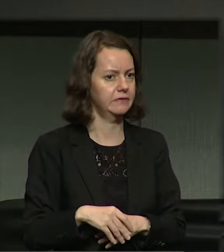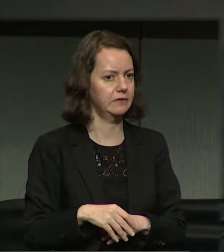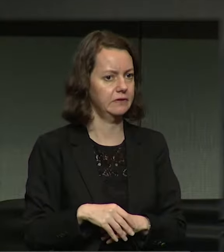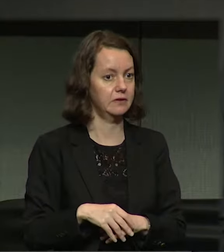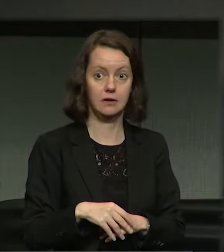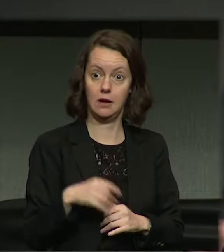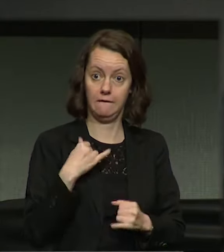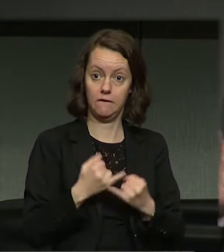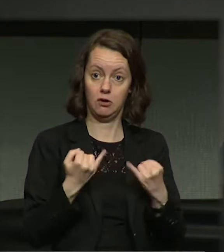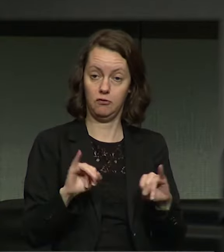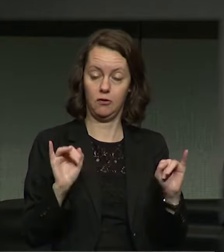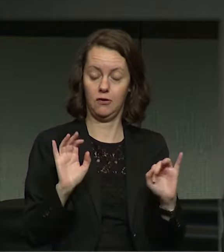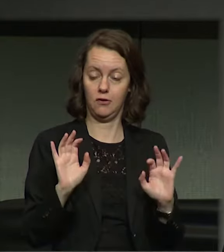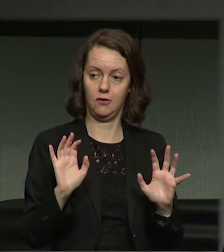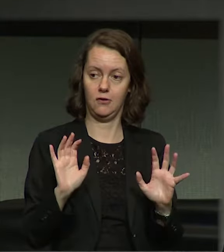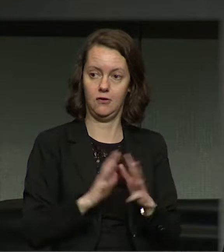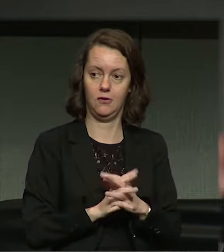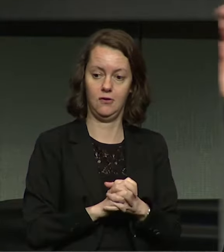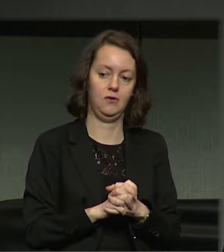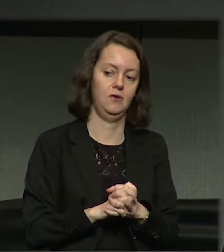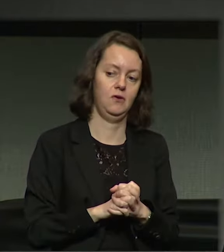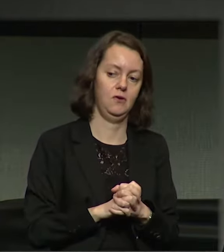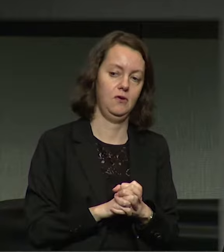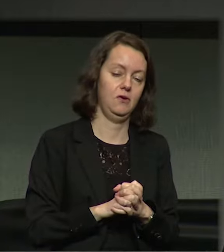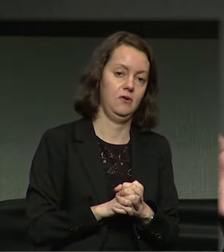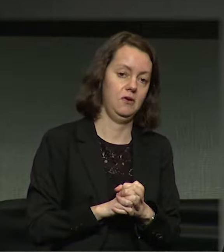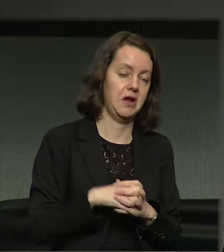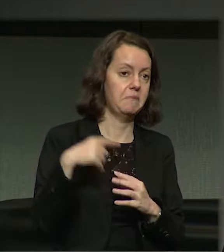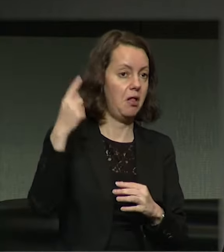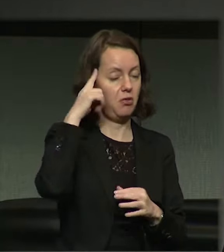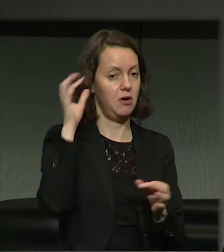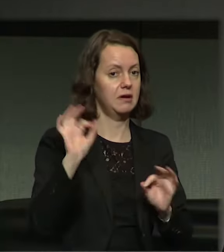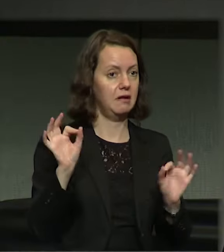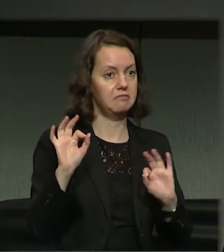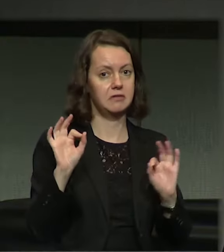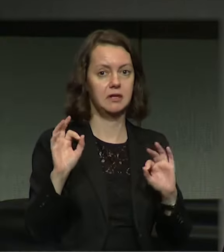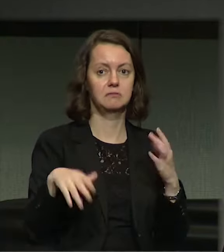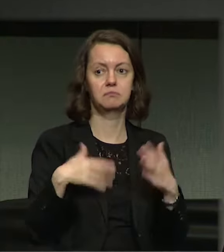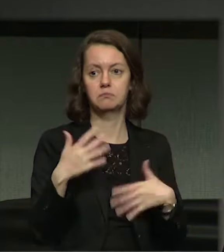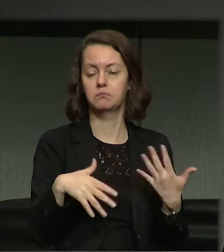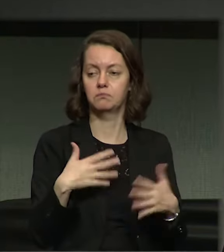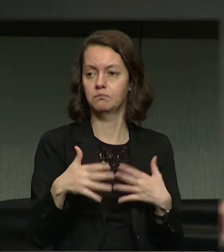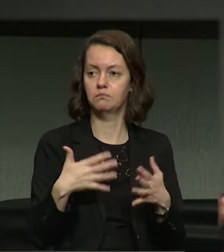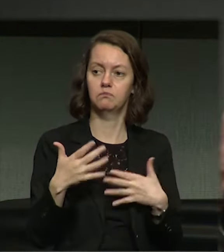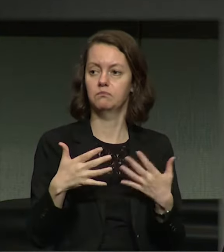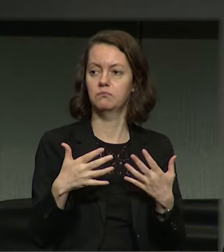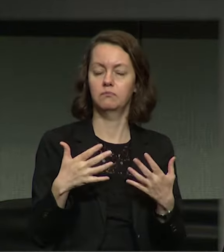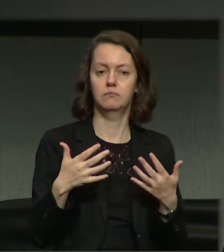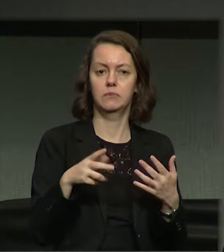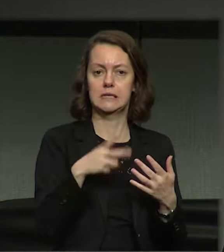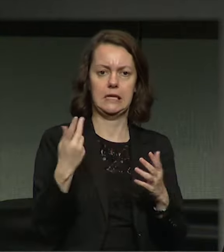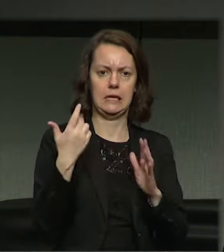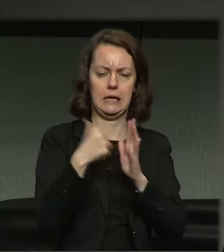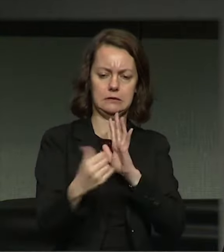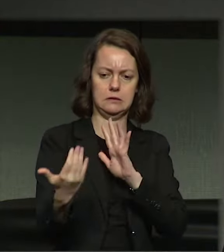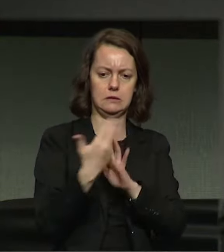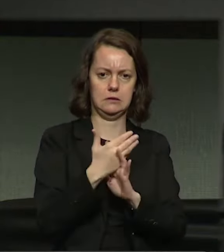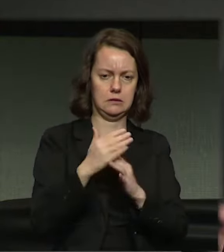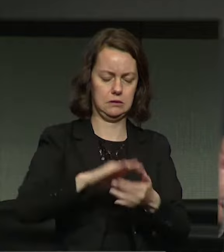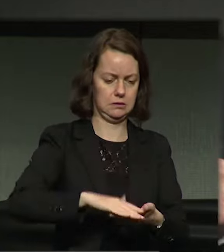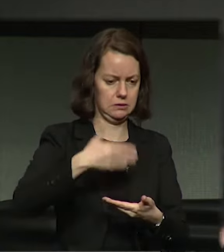Boy, was I wrong. But anyway, didn't think much of it. Went by, another couple of days went by. And then I got this other envelope in the mail